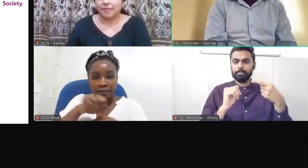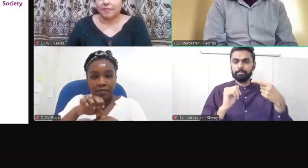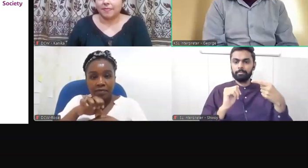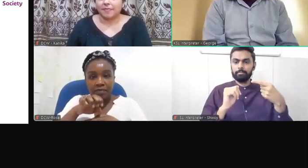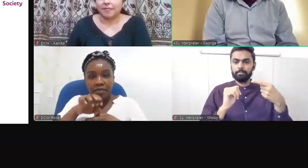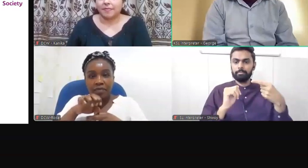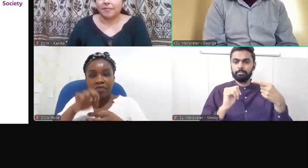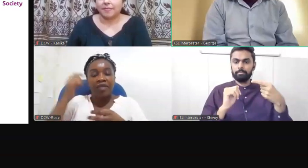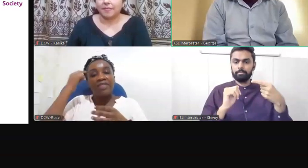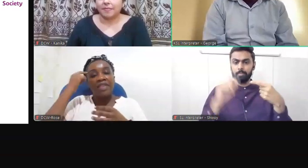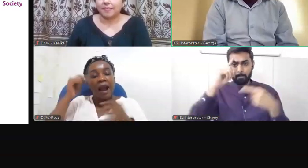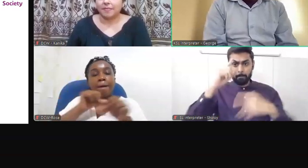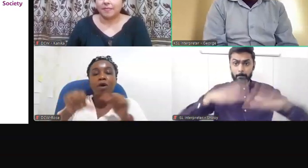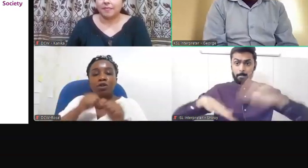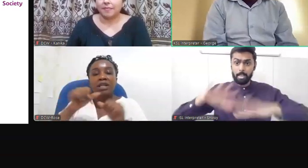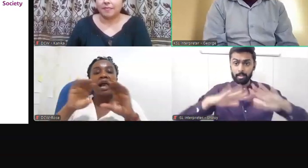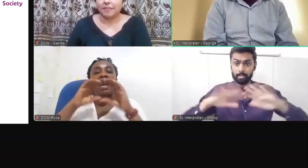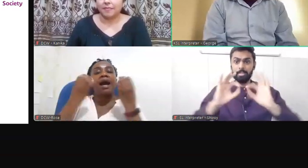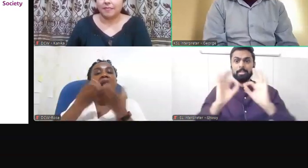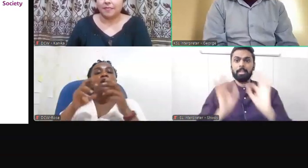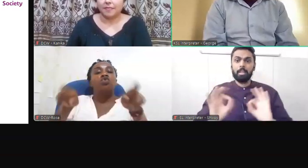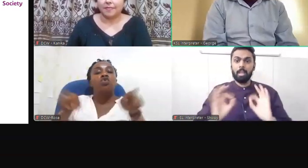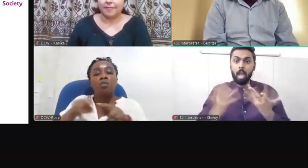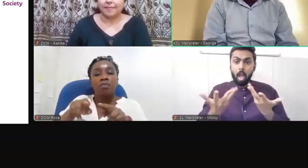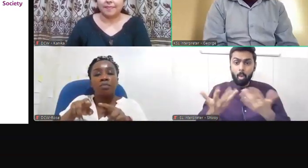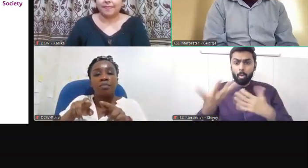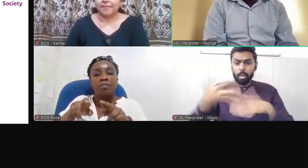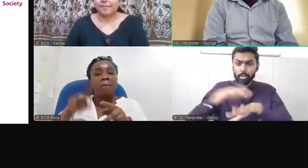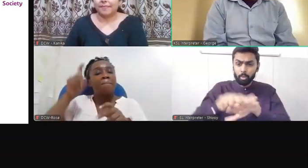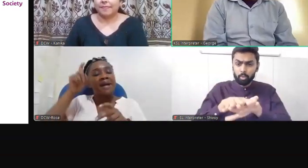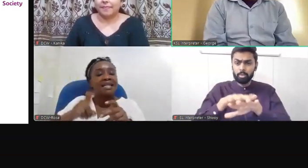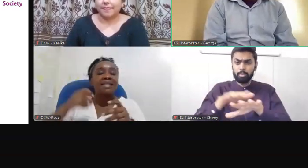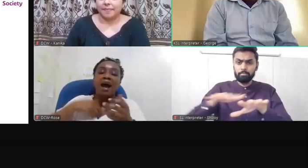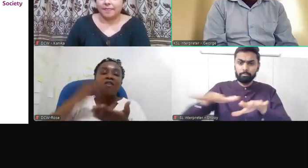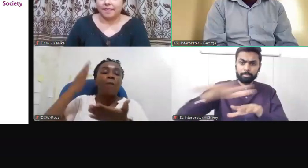plan to create an inclusive environment. Think about the classroom.